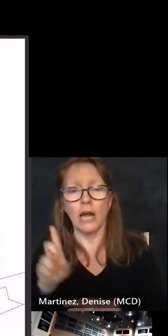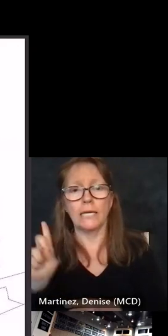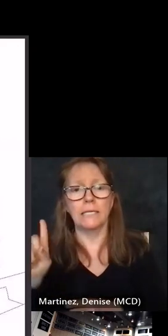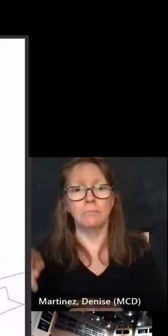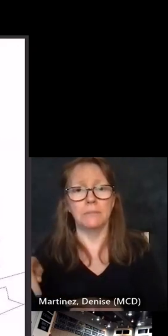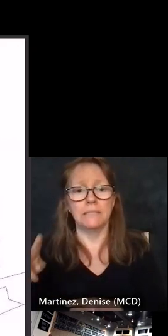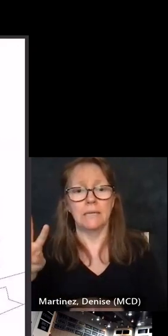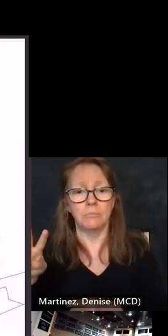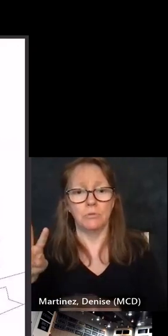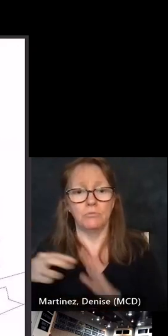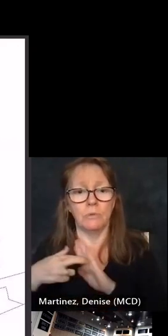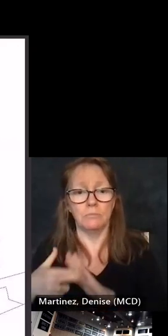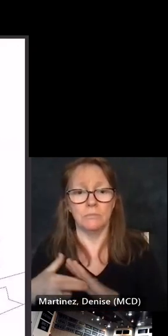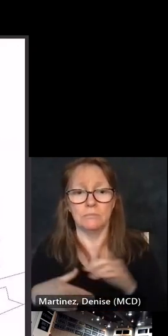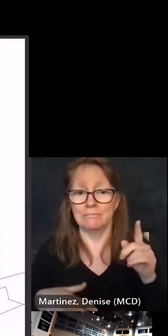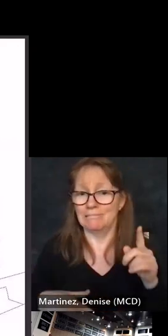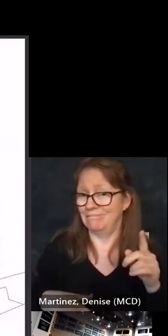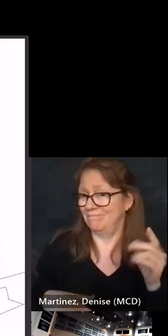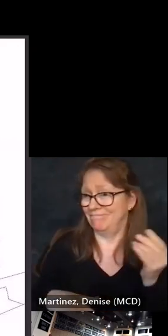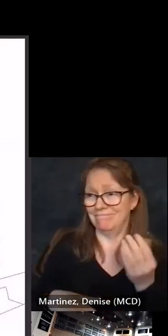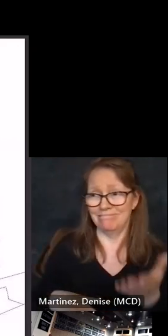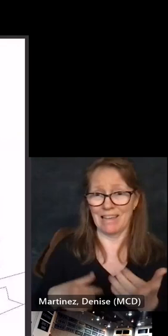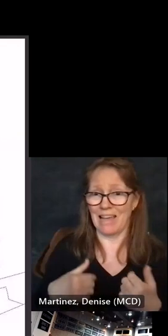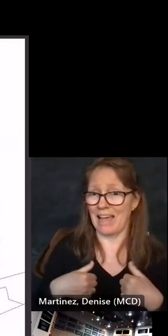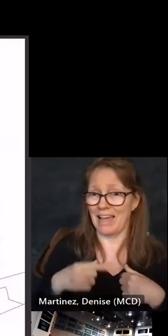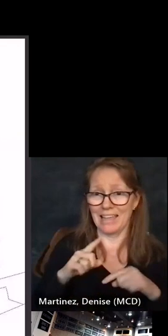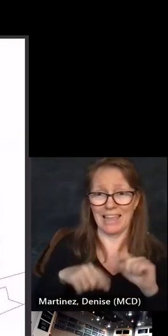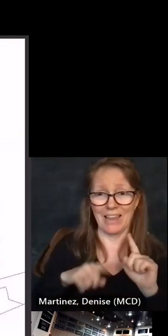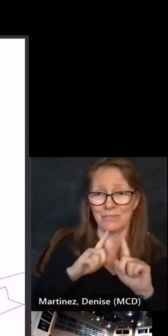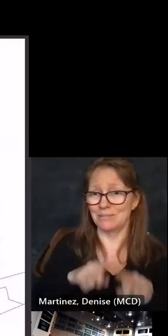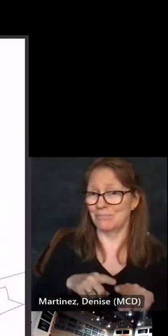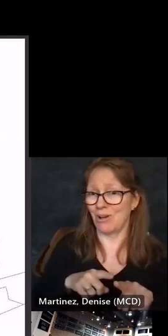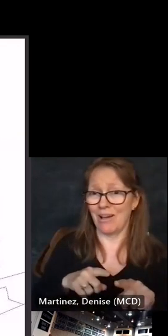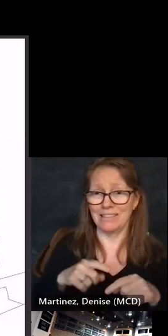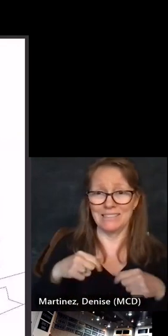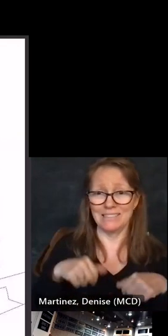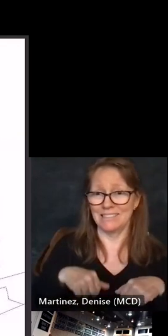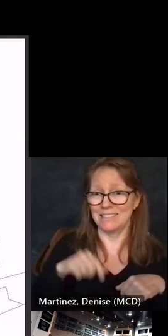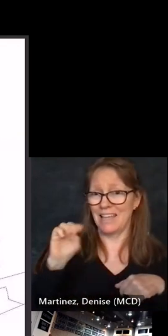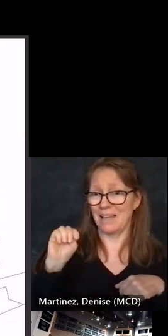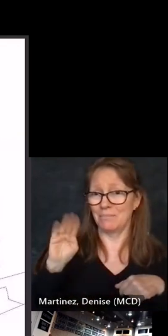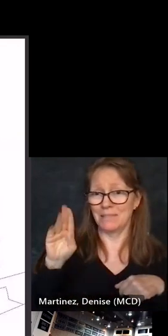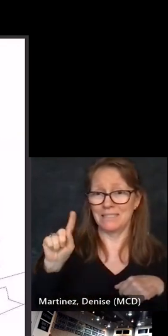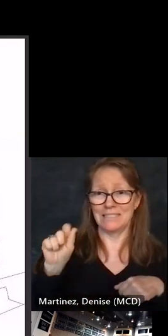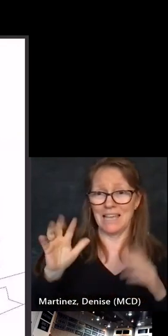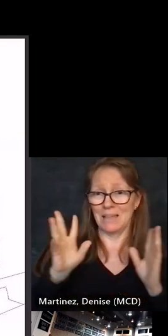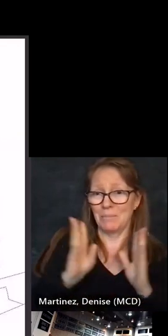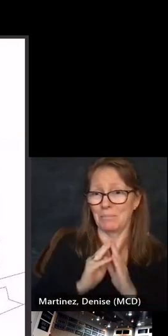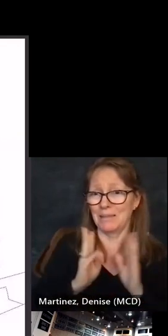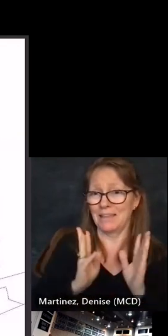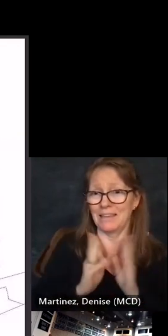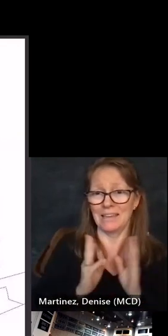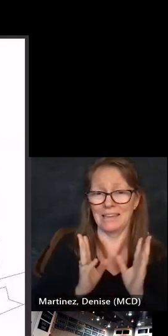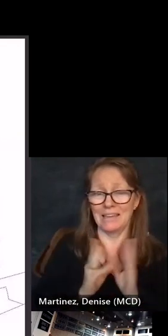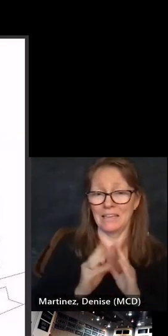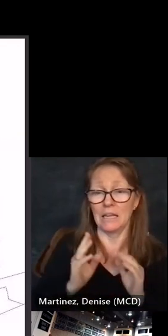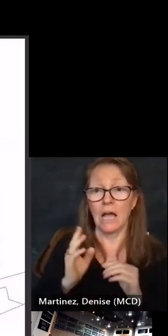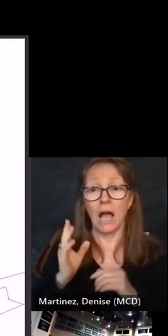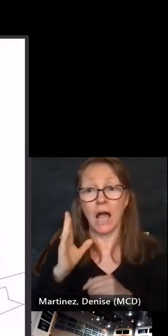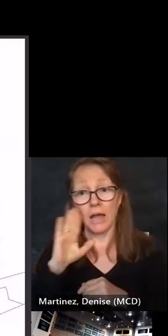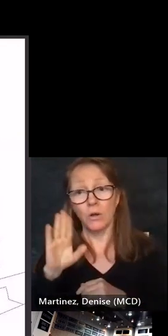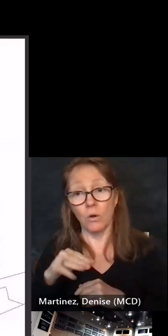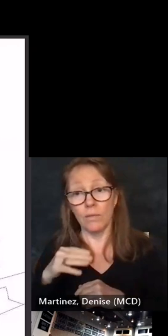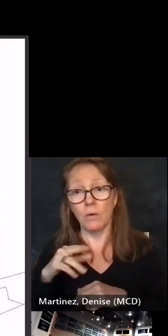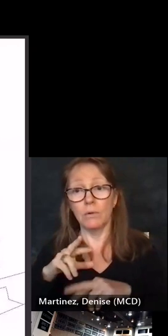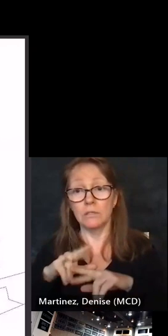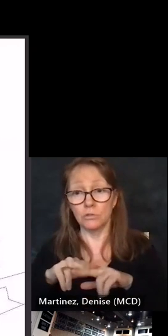I mean, I can't provide an answer to that question, but I do know that, you know, we need the salt on the roads too. We need